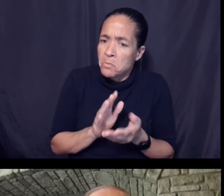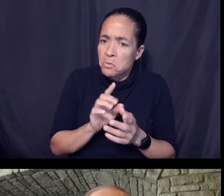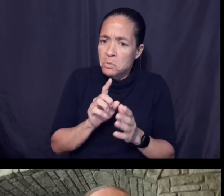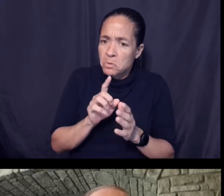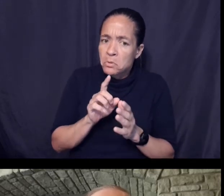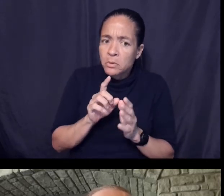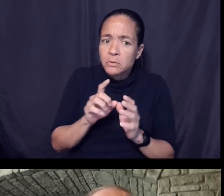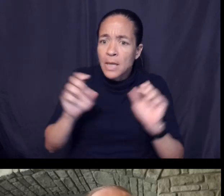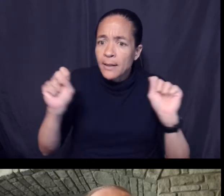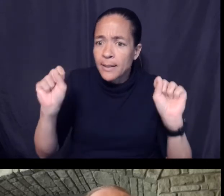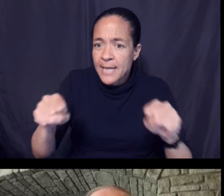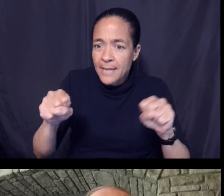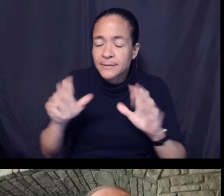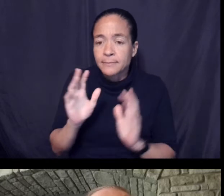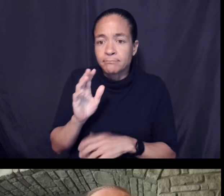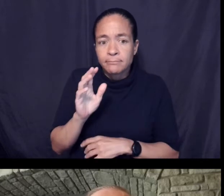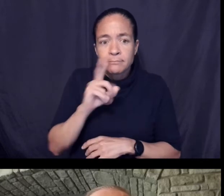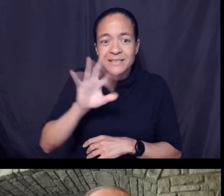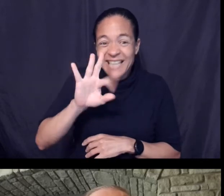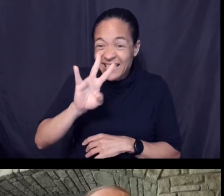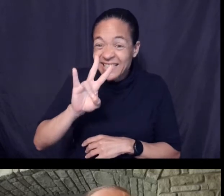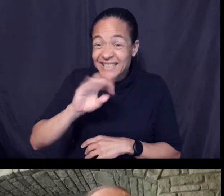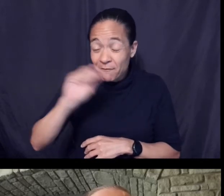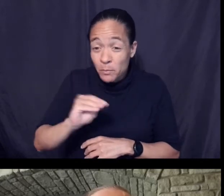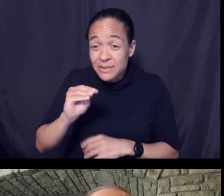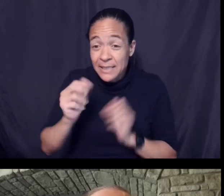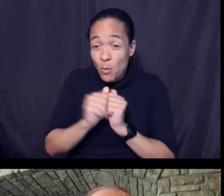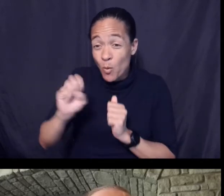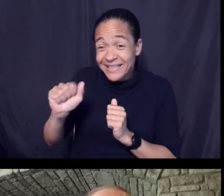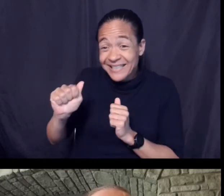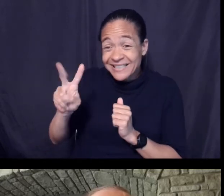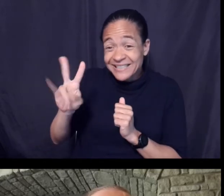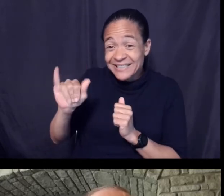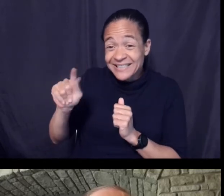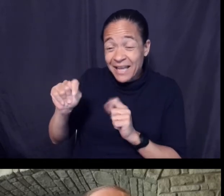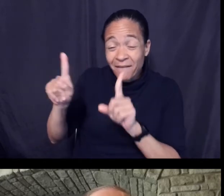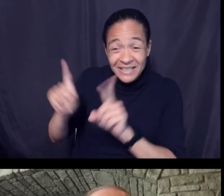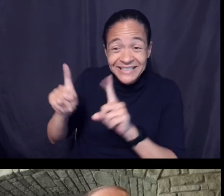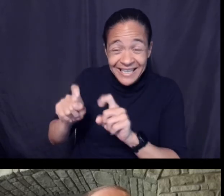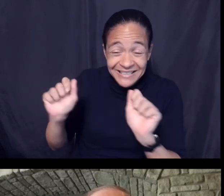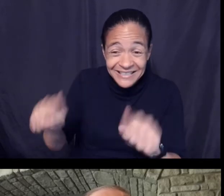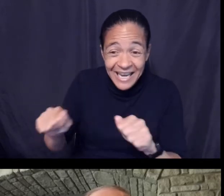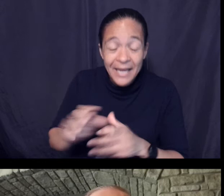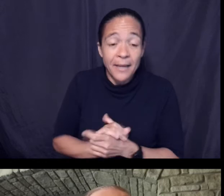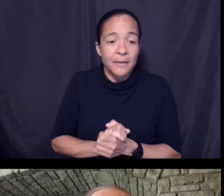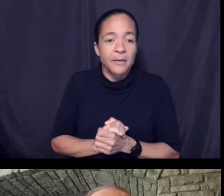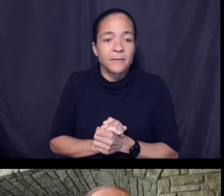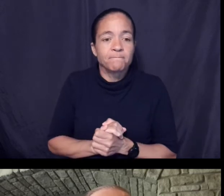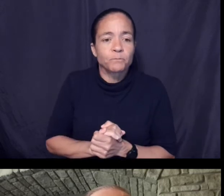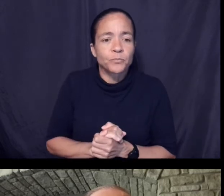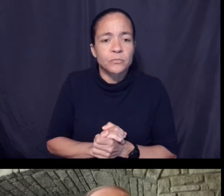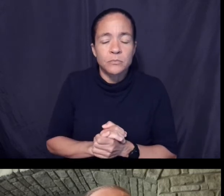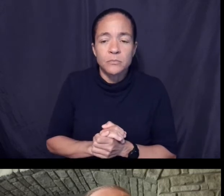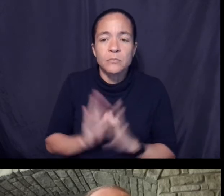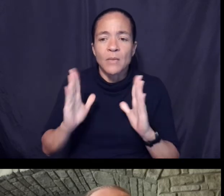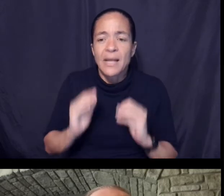of sensitivity, greater than 97% with a salivary PCR? And then treatments. So certainly are available